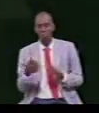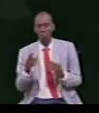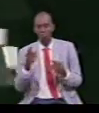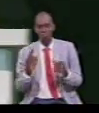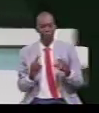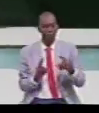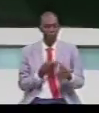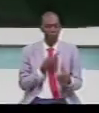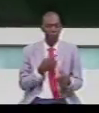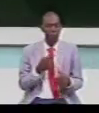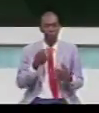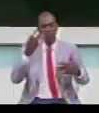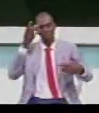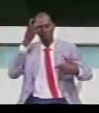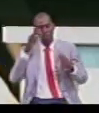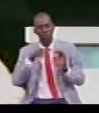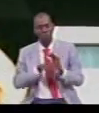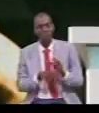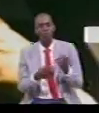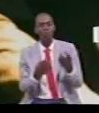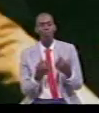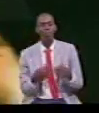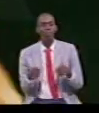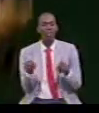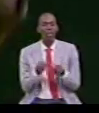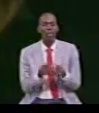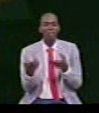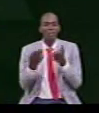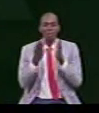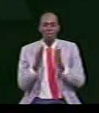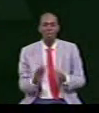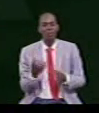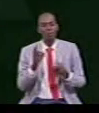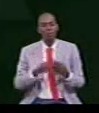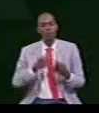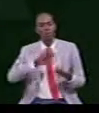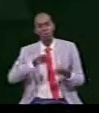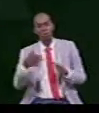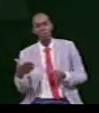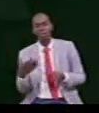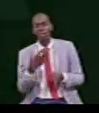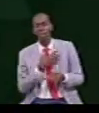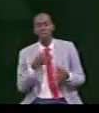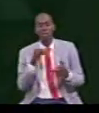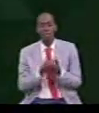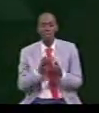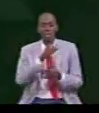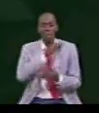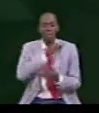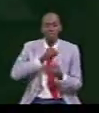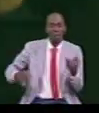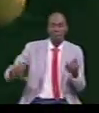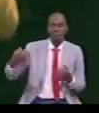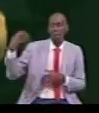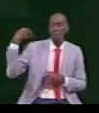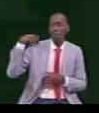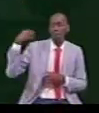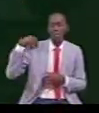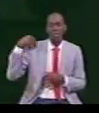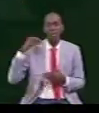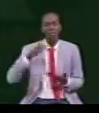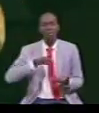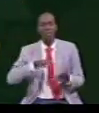Sickness comes as an herald, and he said, the final master, death,